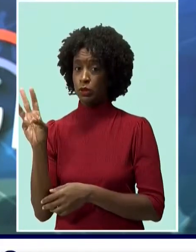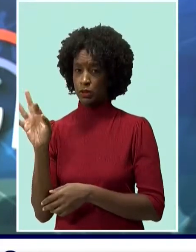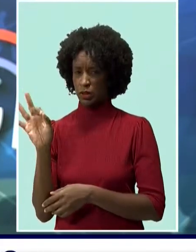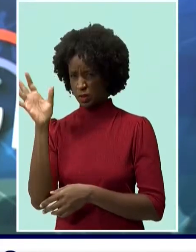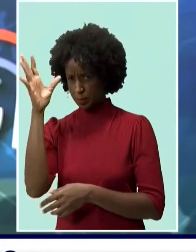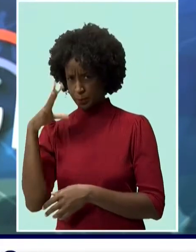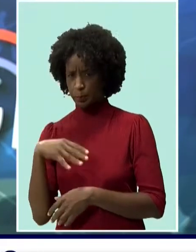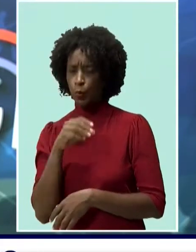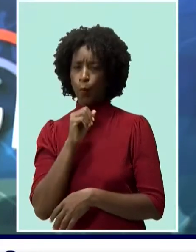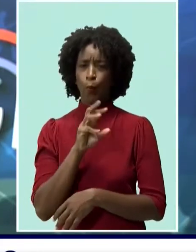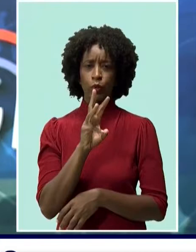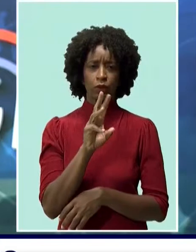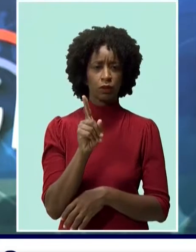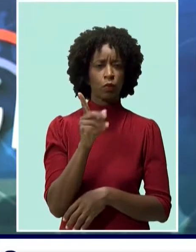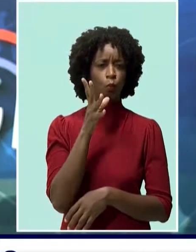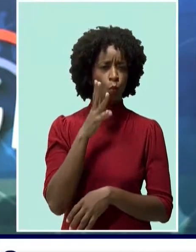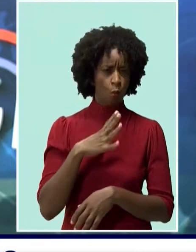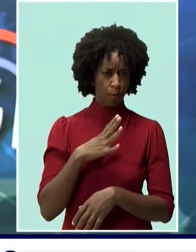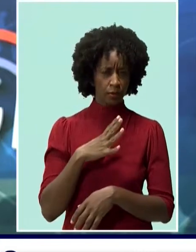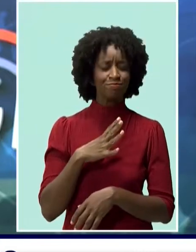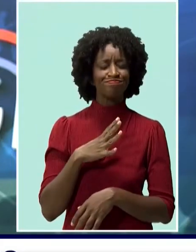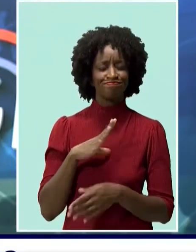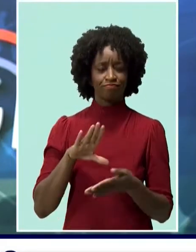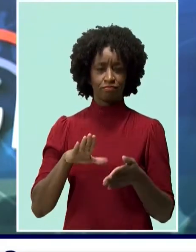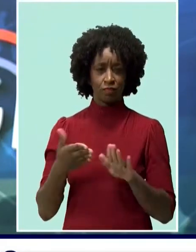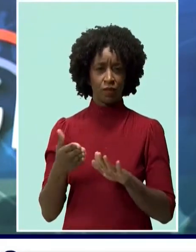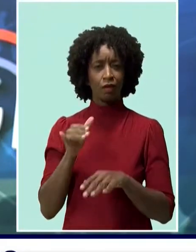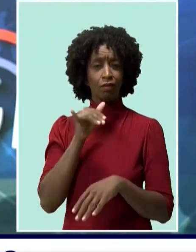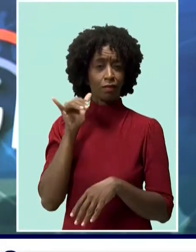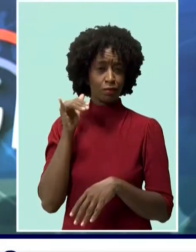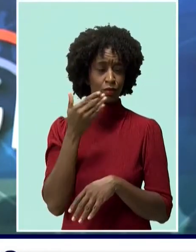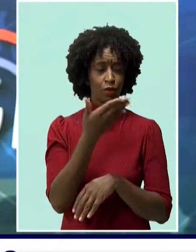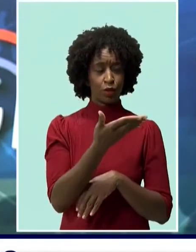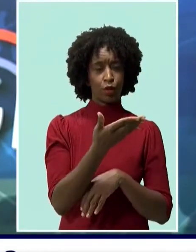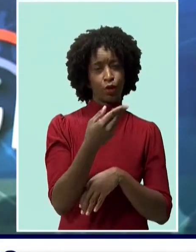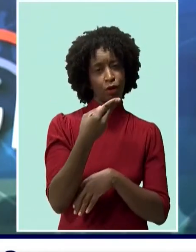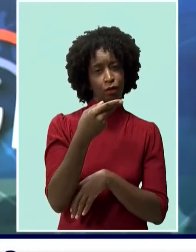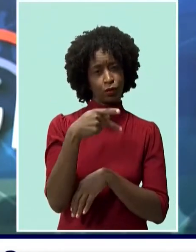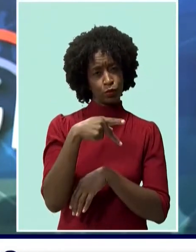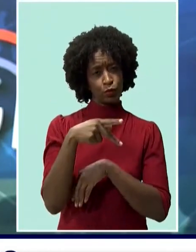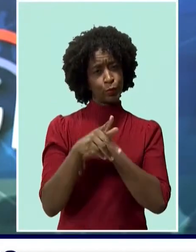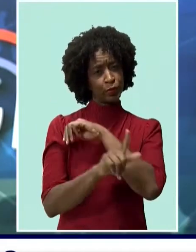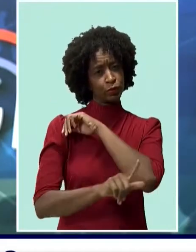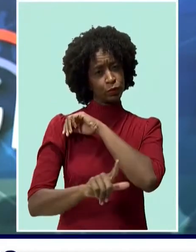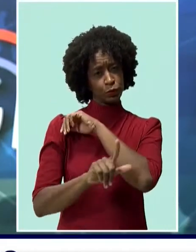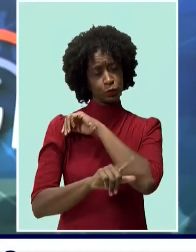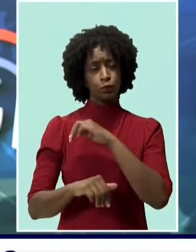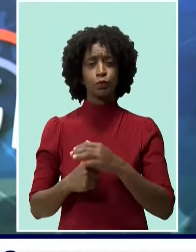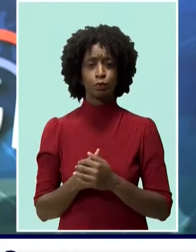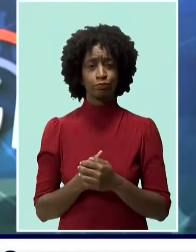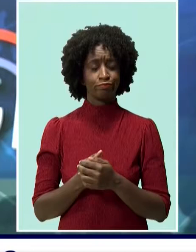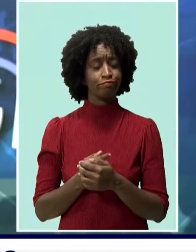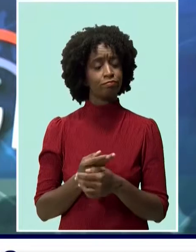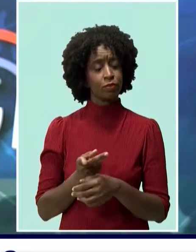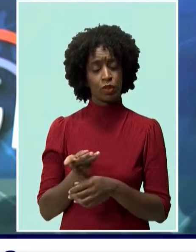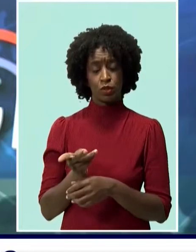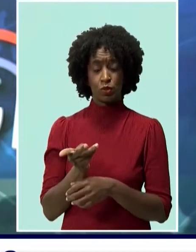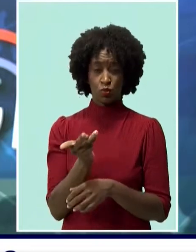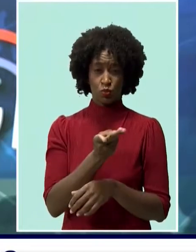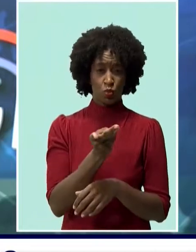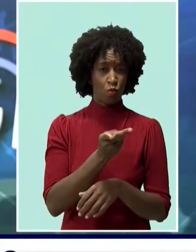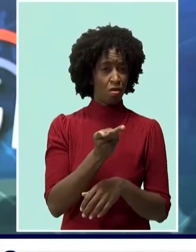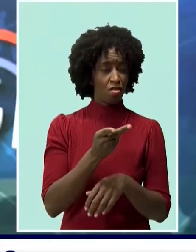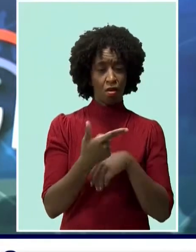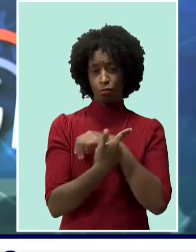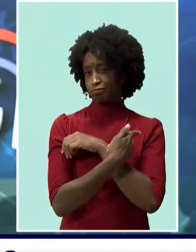and a 61-year-old woman, died yesterday while at Harrison's Point Isolation Facility. Both were unvaccinated. The other